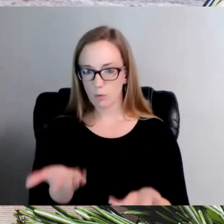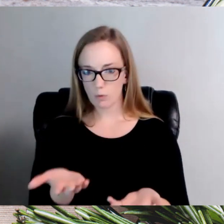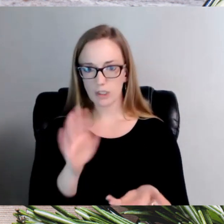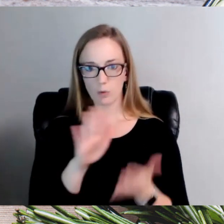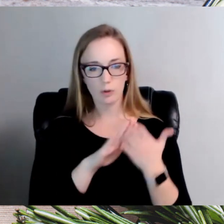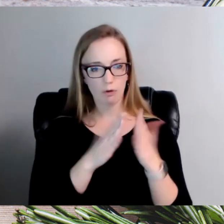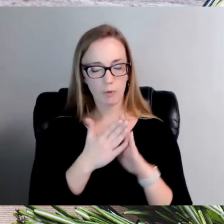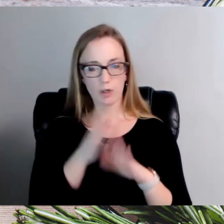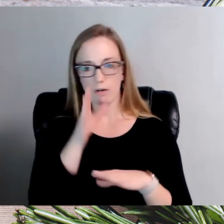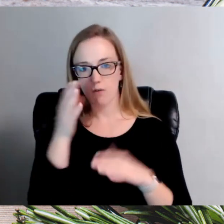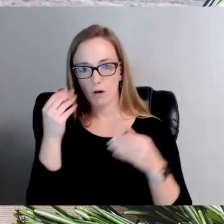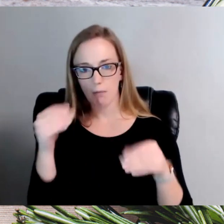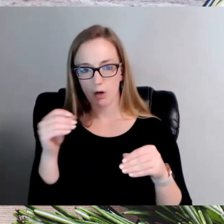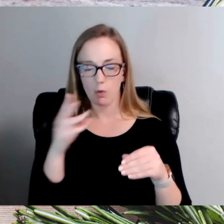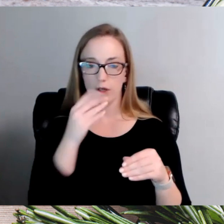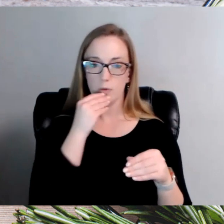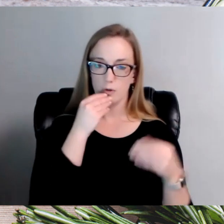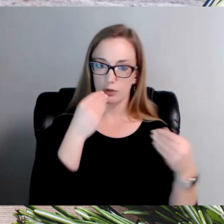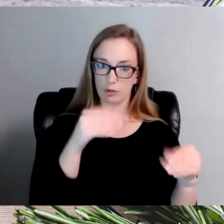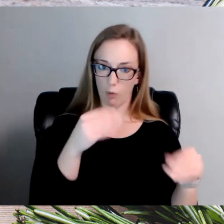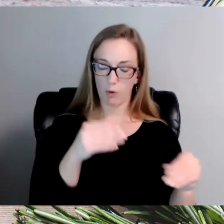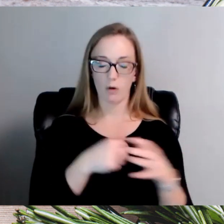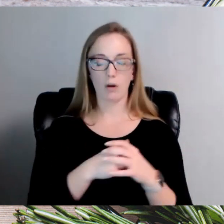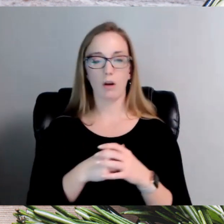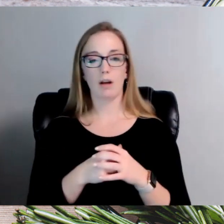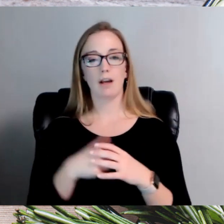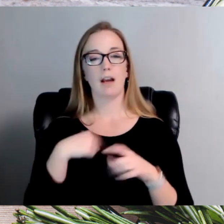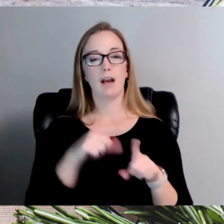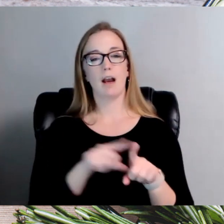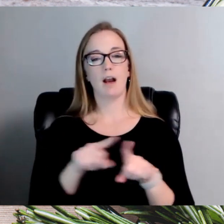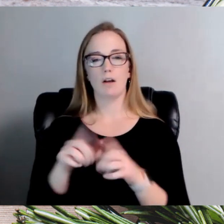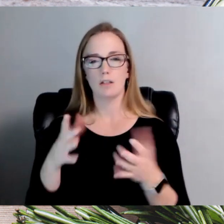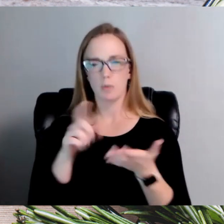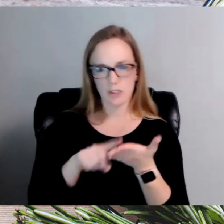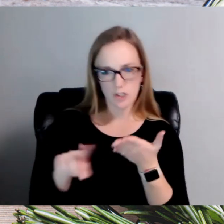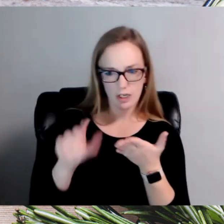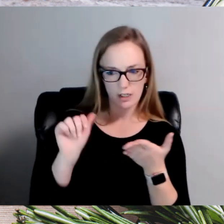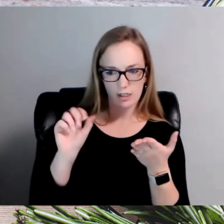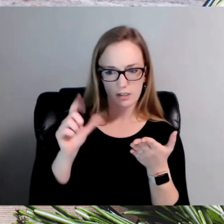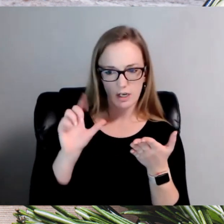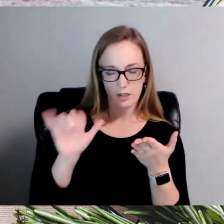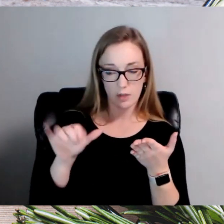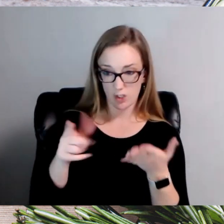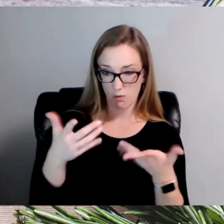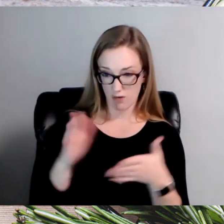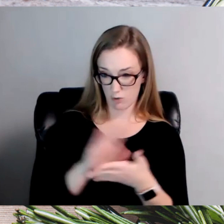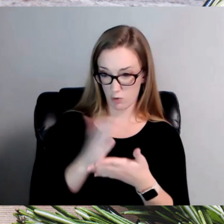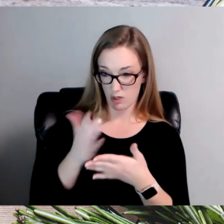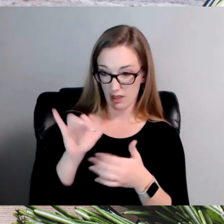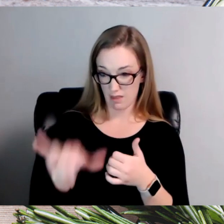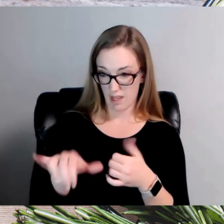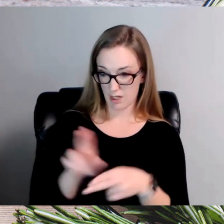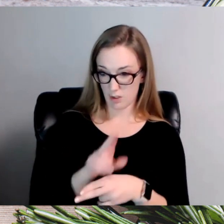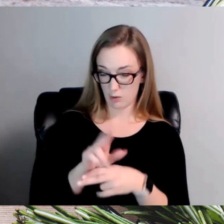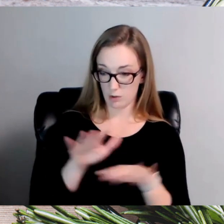these recipes with all the other resources, including the grocery list, the pantry staples list, all of that. And so what you have to do